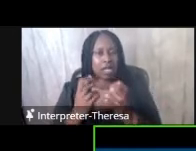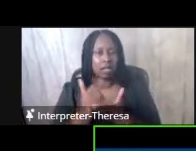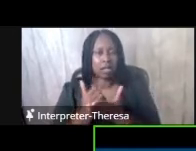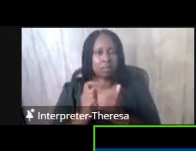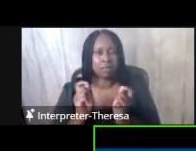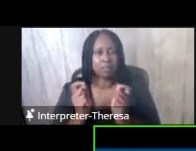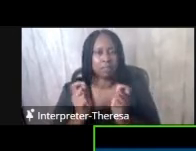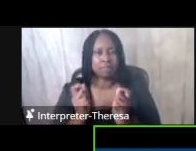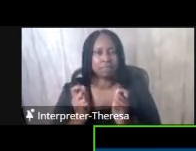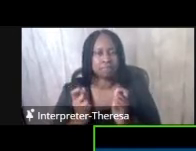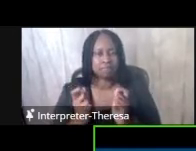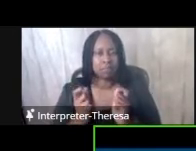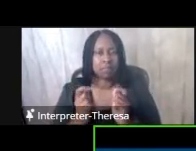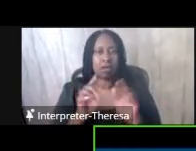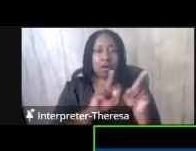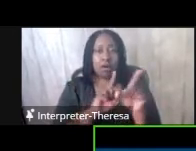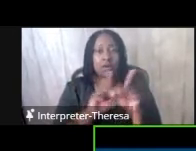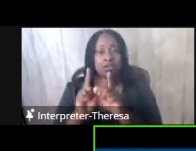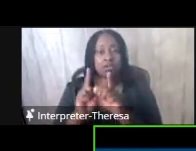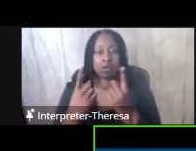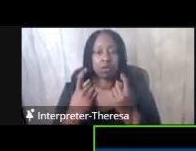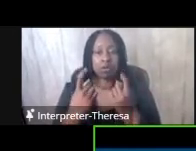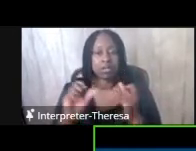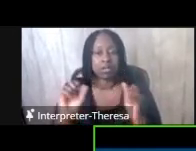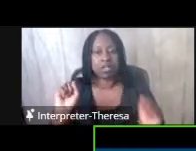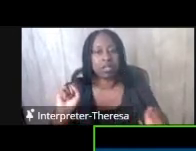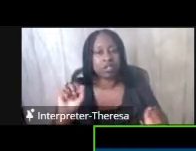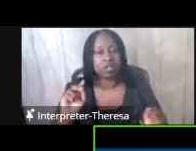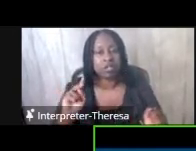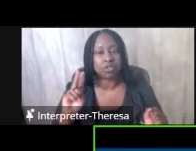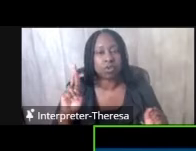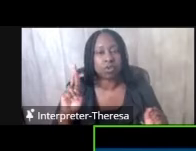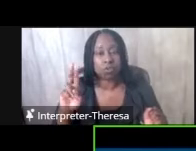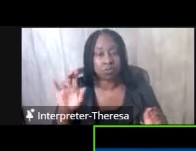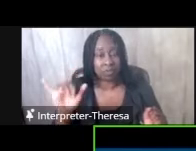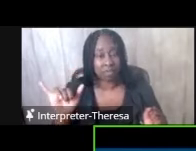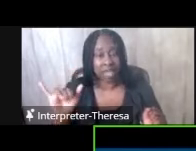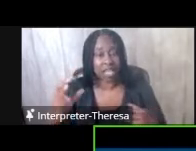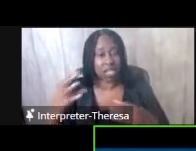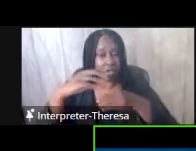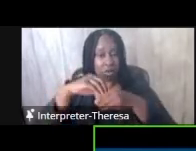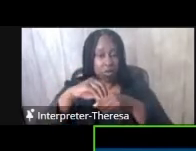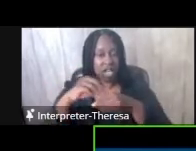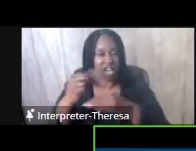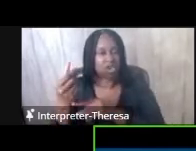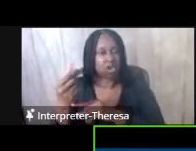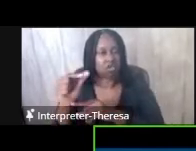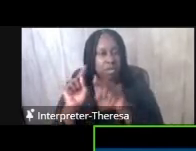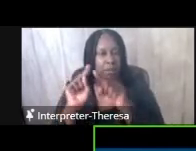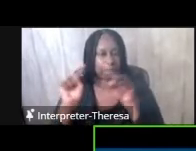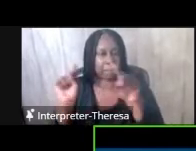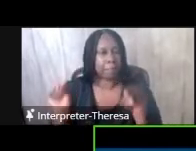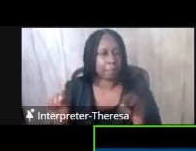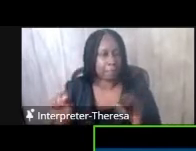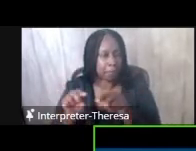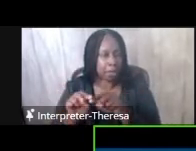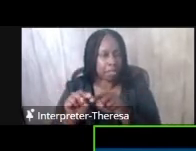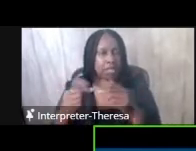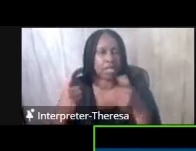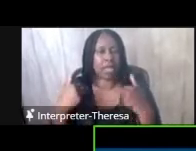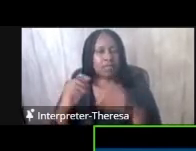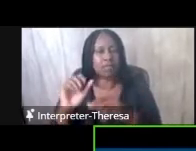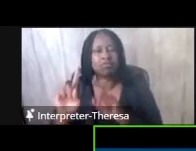from the survey. Those are in there. I'll show you in a little bit, but there's a little green box that has that information. And we're going to ask that you